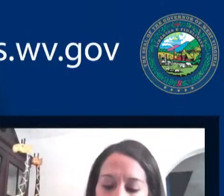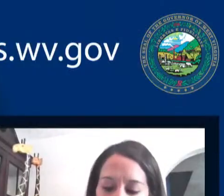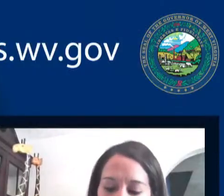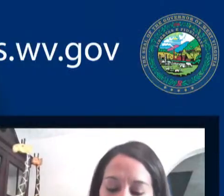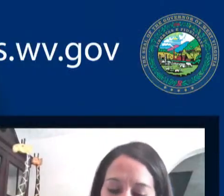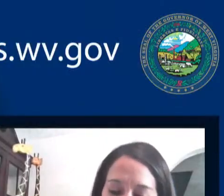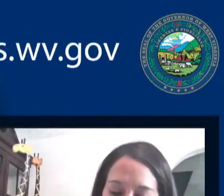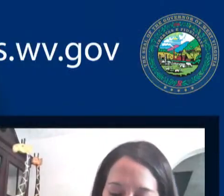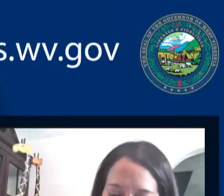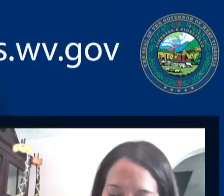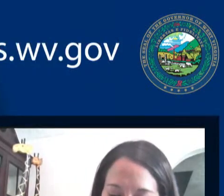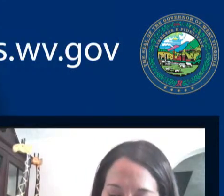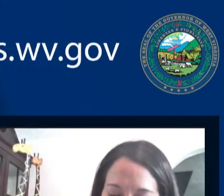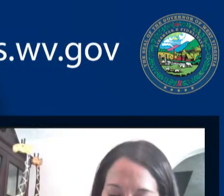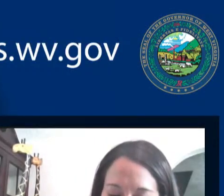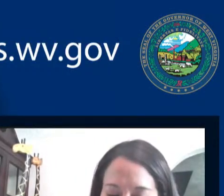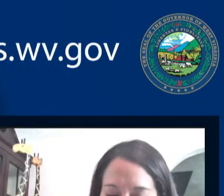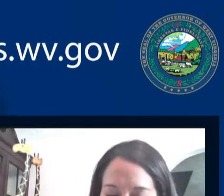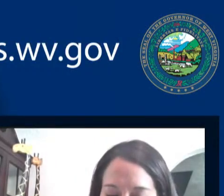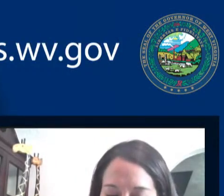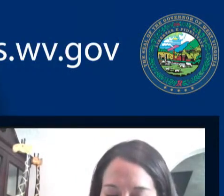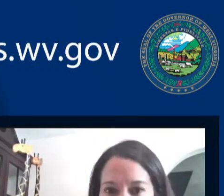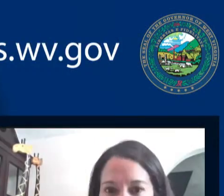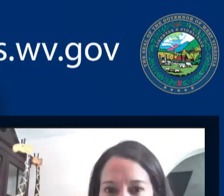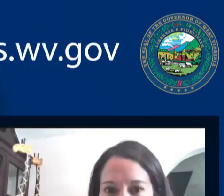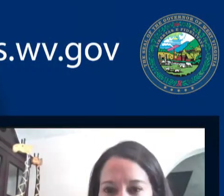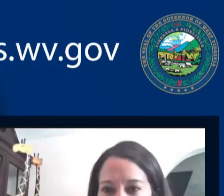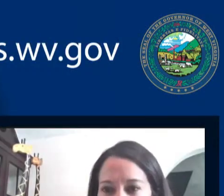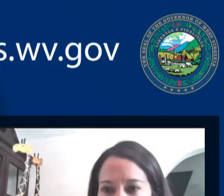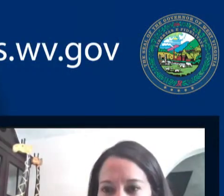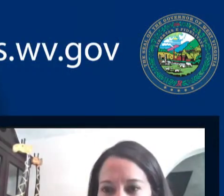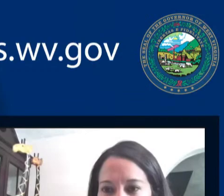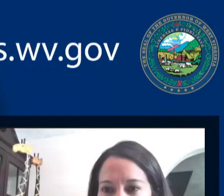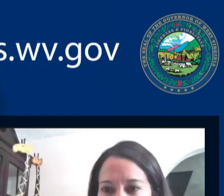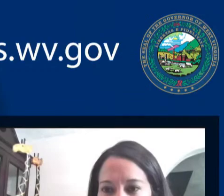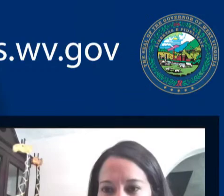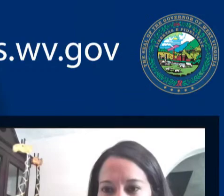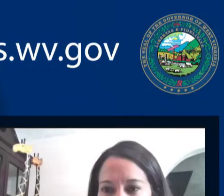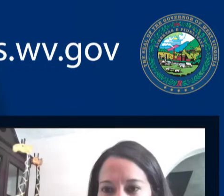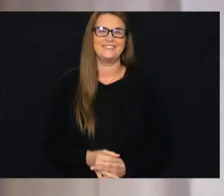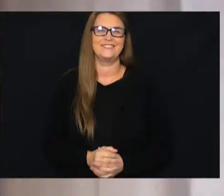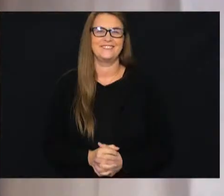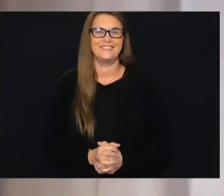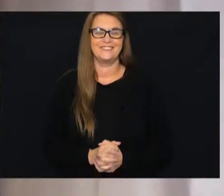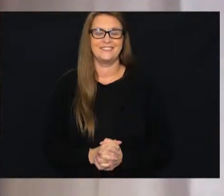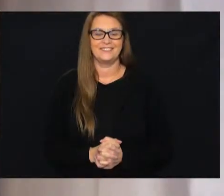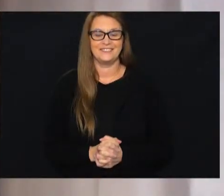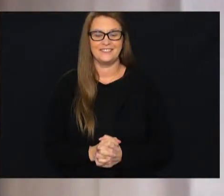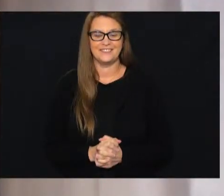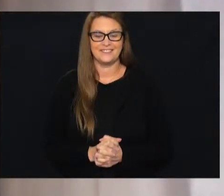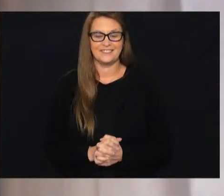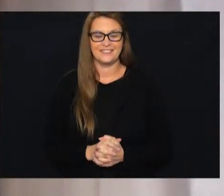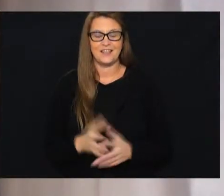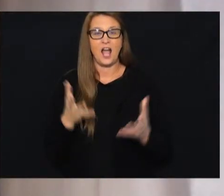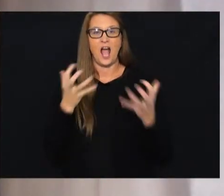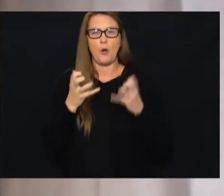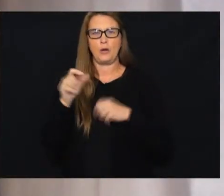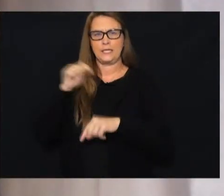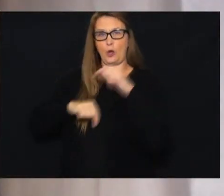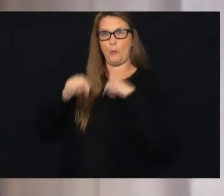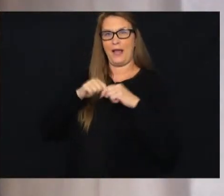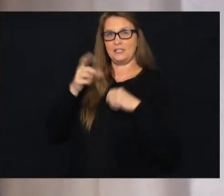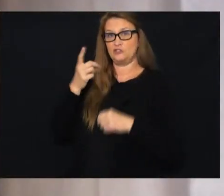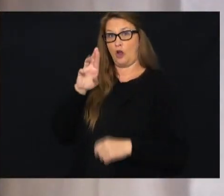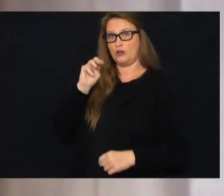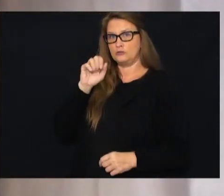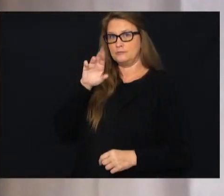Charles Young with West Virginia News. Hi, this is Charles Young with West Virginia News. I wanted to go back to what Dr. Marsh